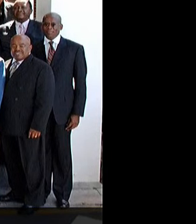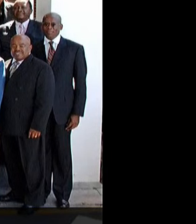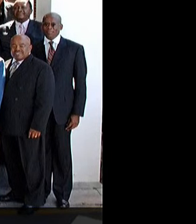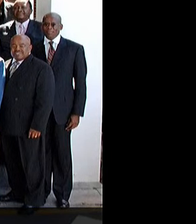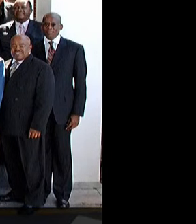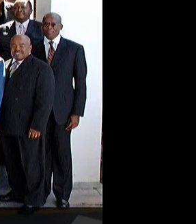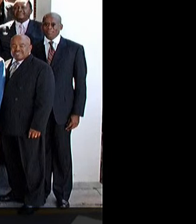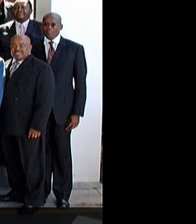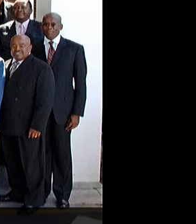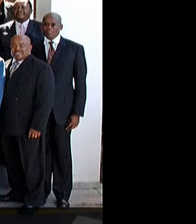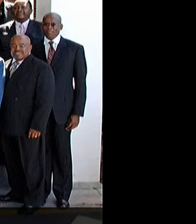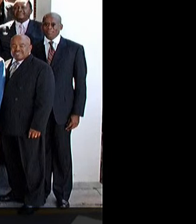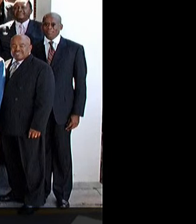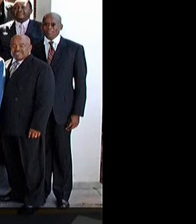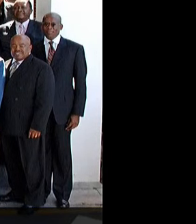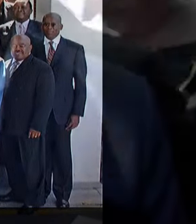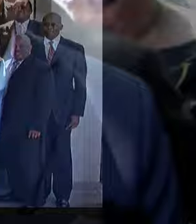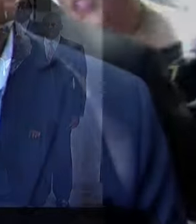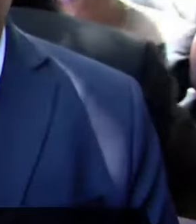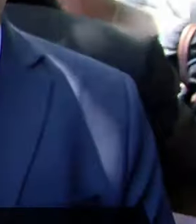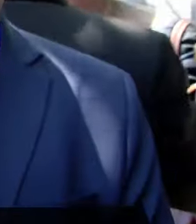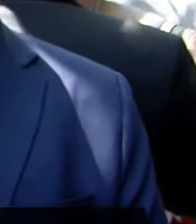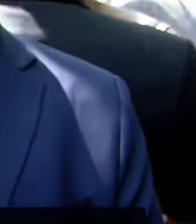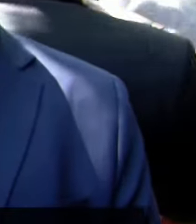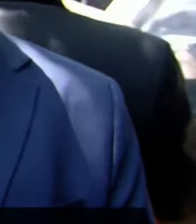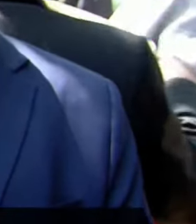he did. So I'm just saying that to see